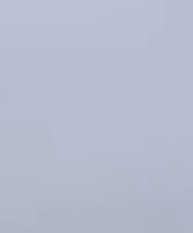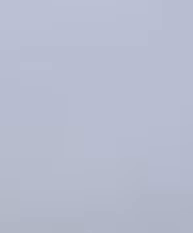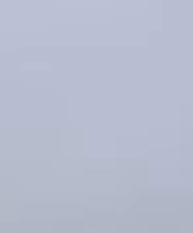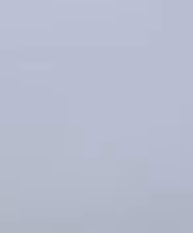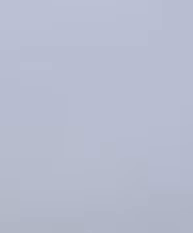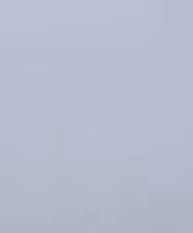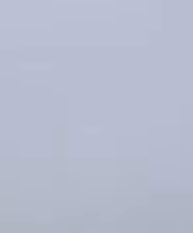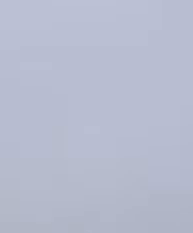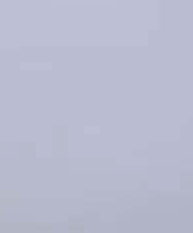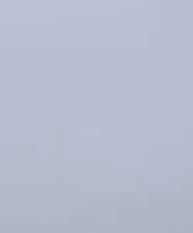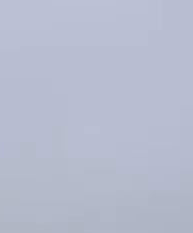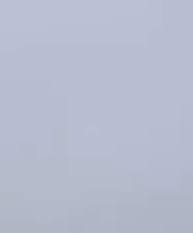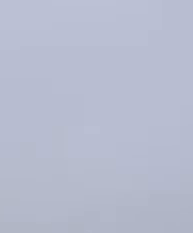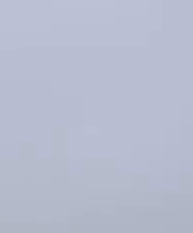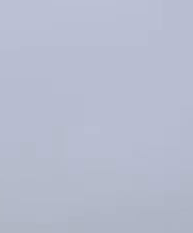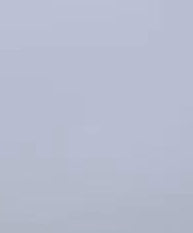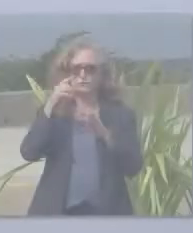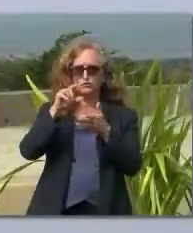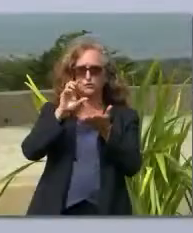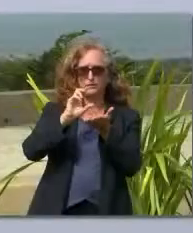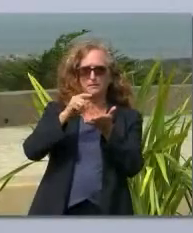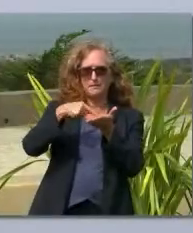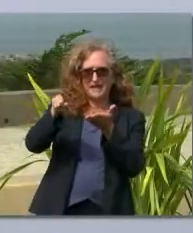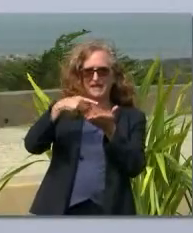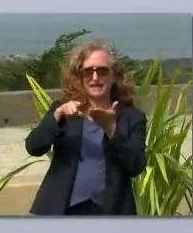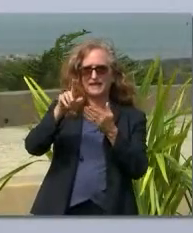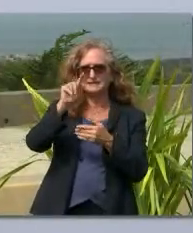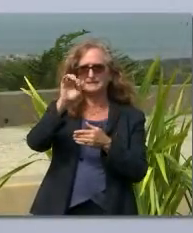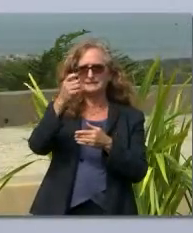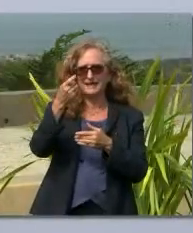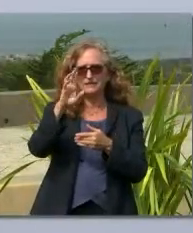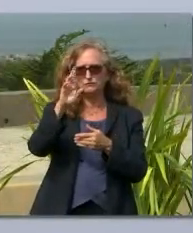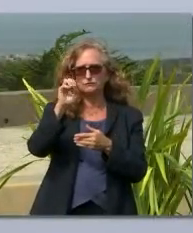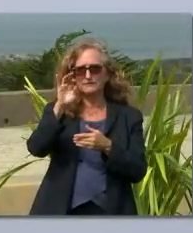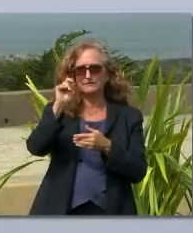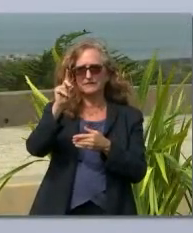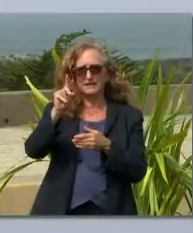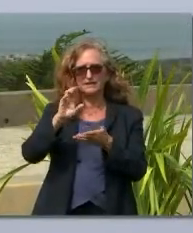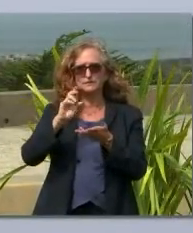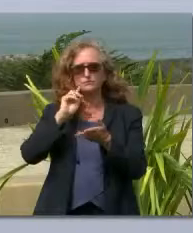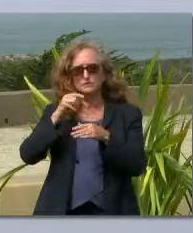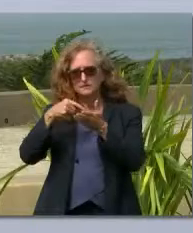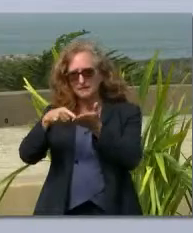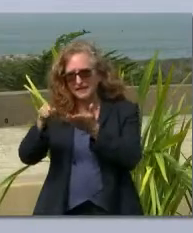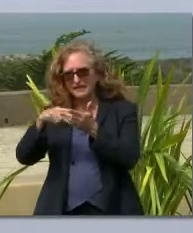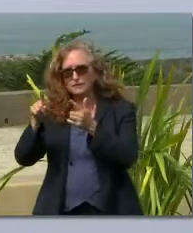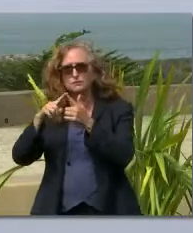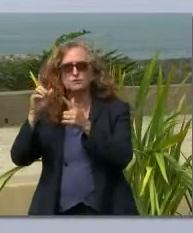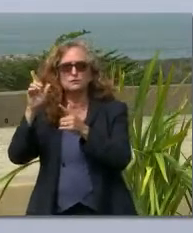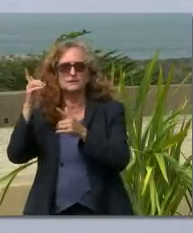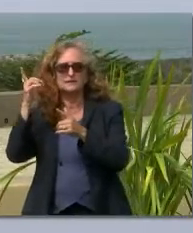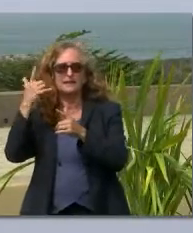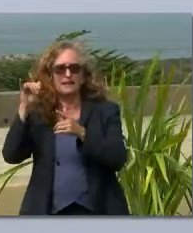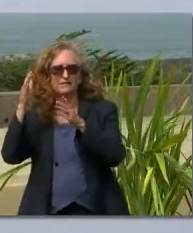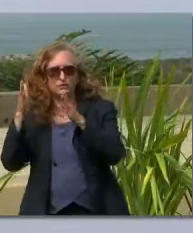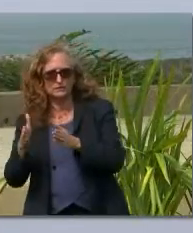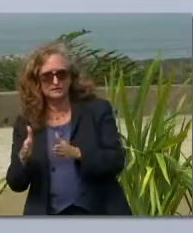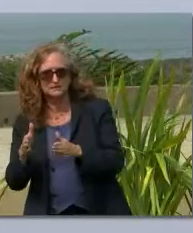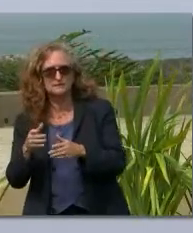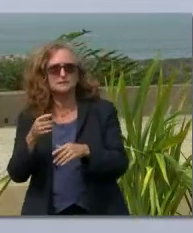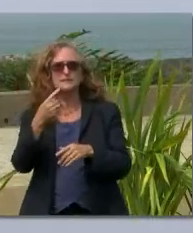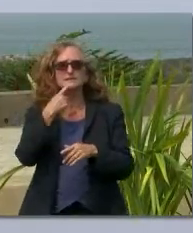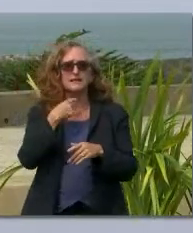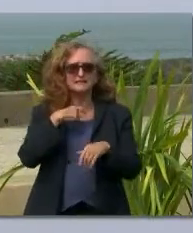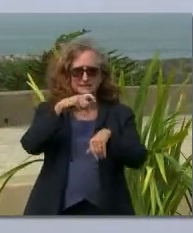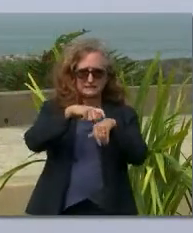the timeline for the payments for the tax refunds that are going to be going out to Californians. Talk about the timeline. What do you think it will